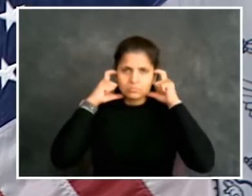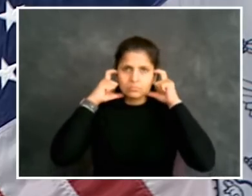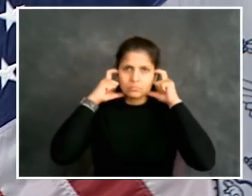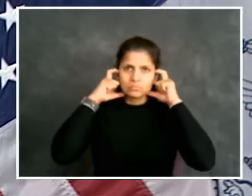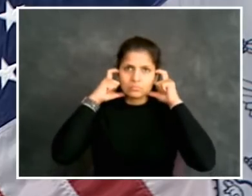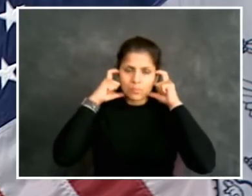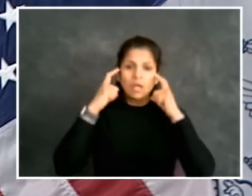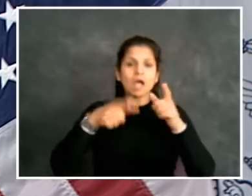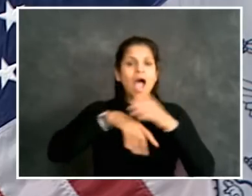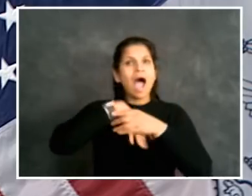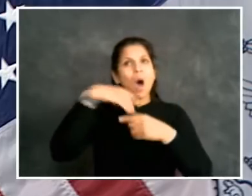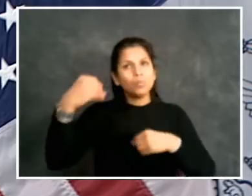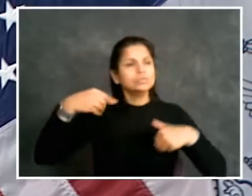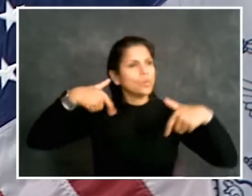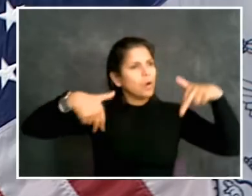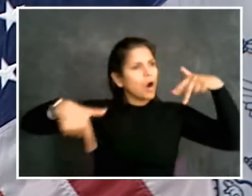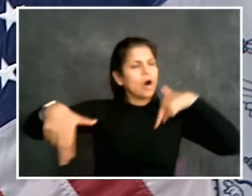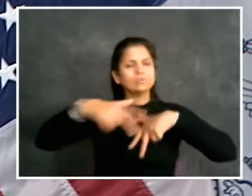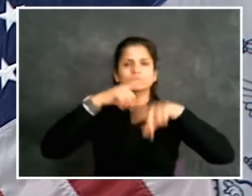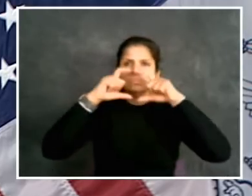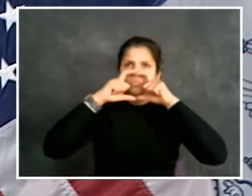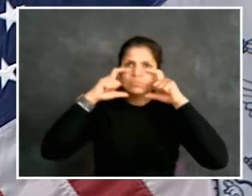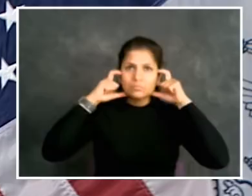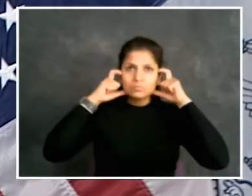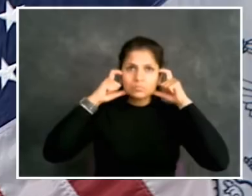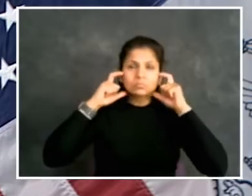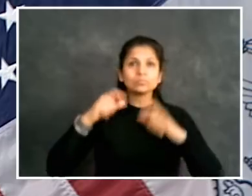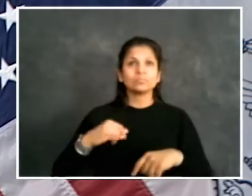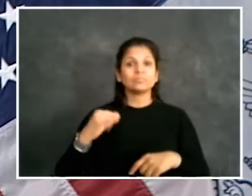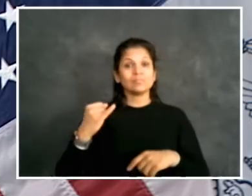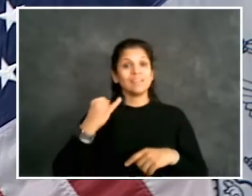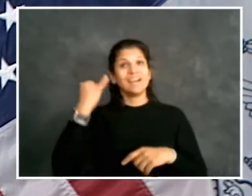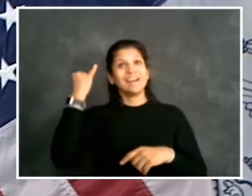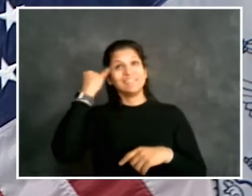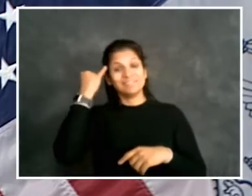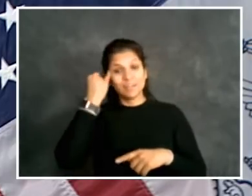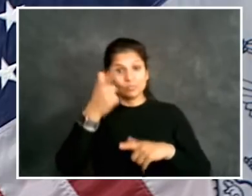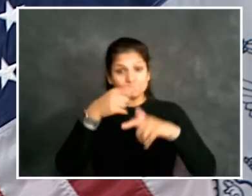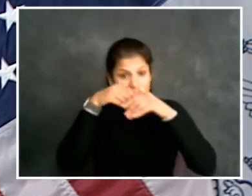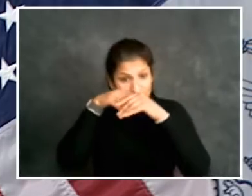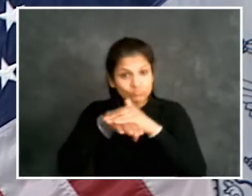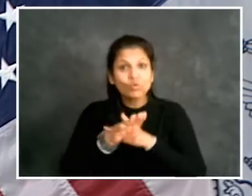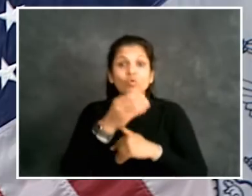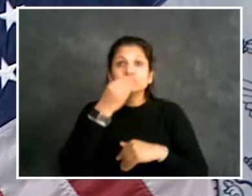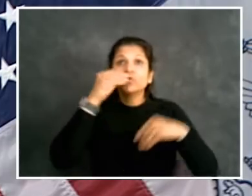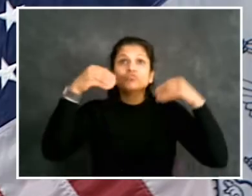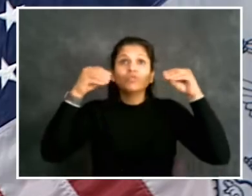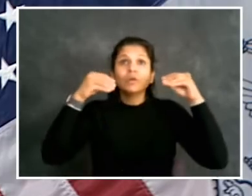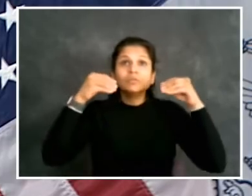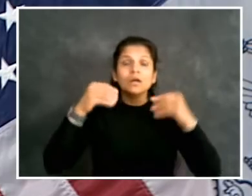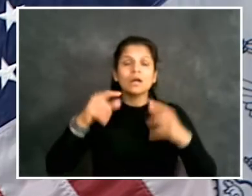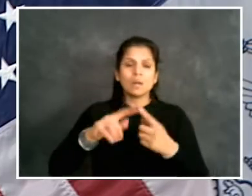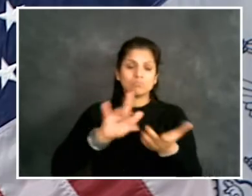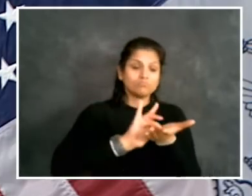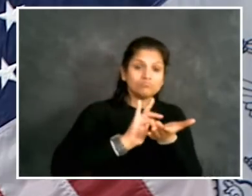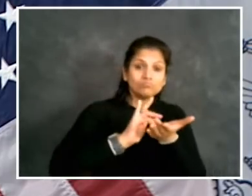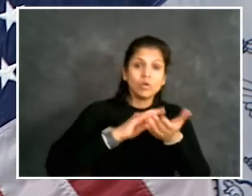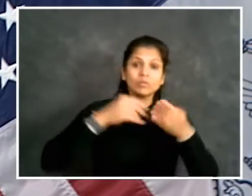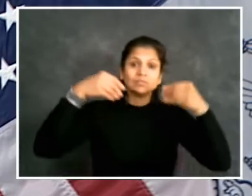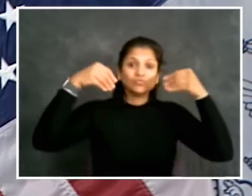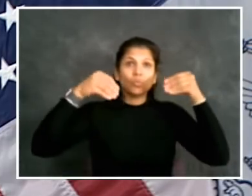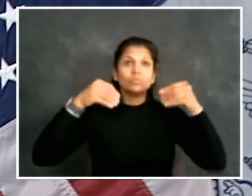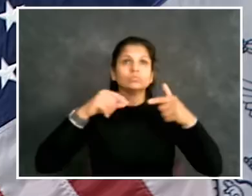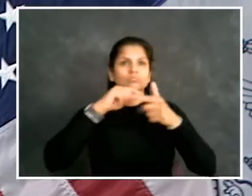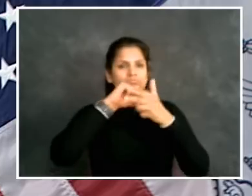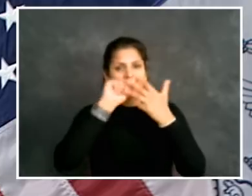pharmacies, supermarkets. Those are private spaces. They have every right to eject people or not let people in who don't have the face coverings, and